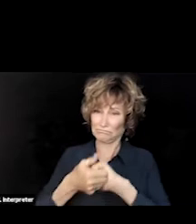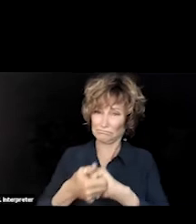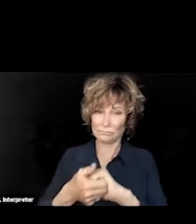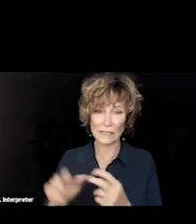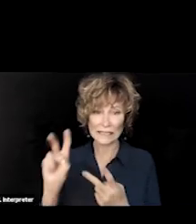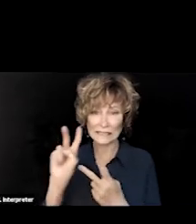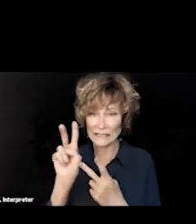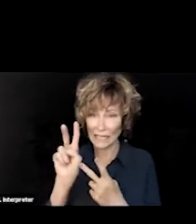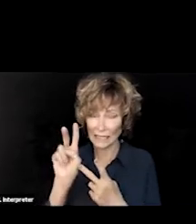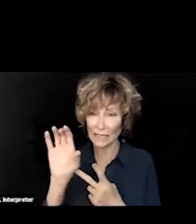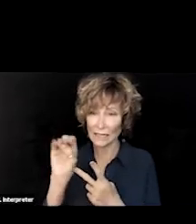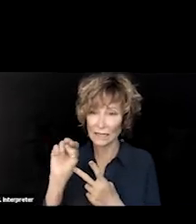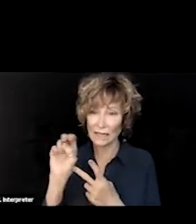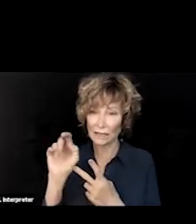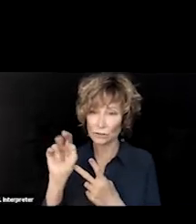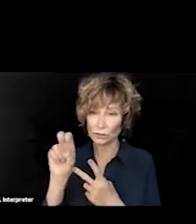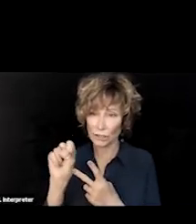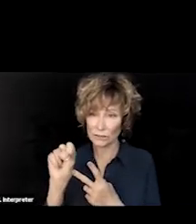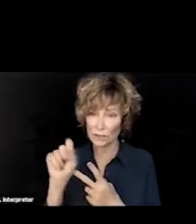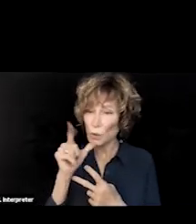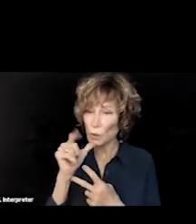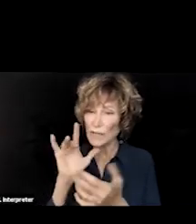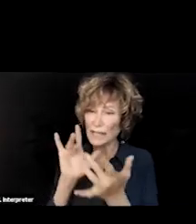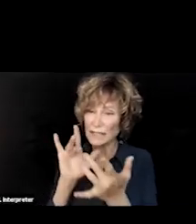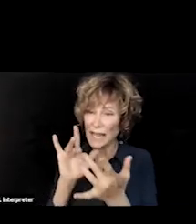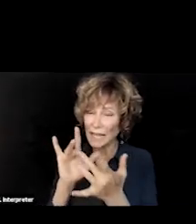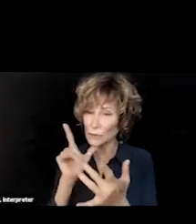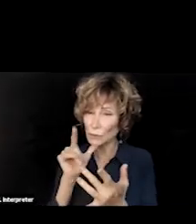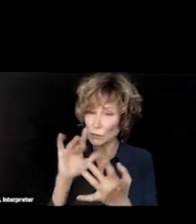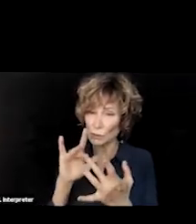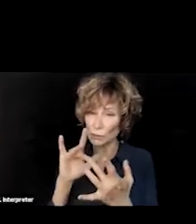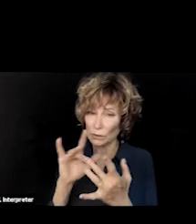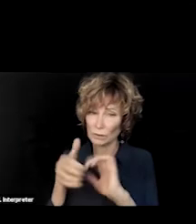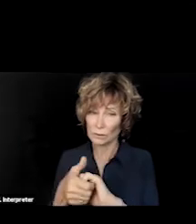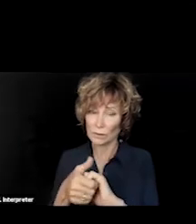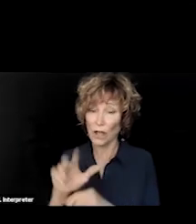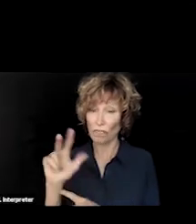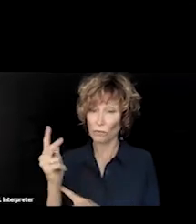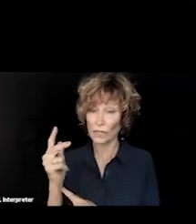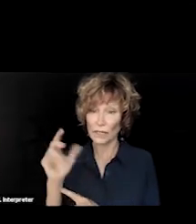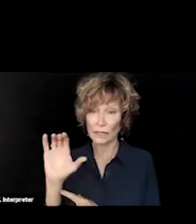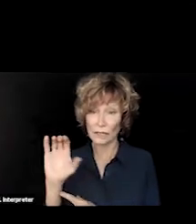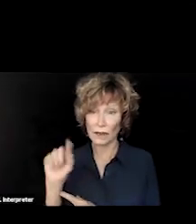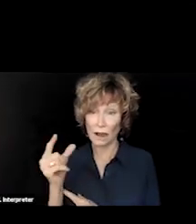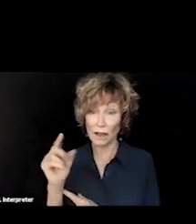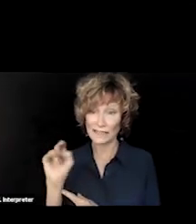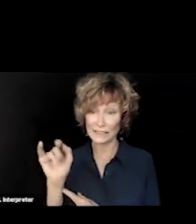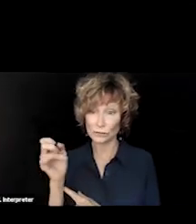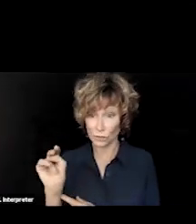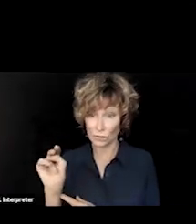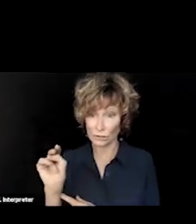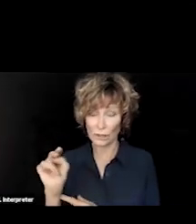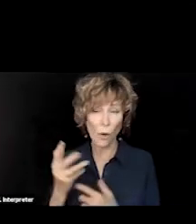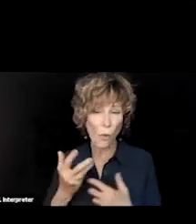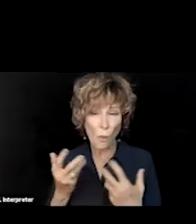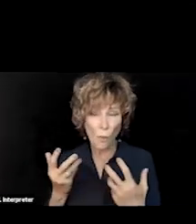Second, connections. Who do they need to be connected to? 3, cognition. What